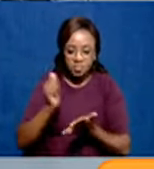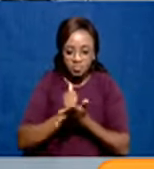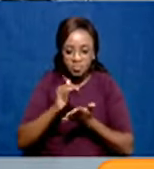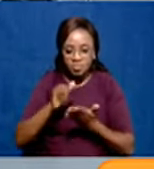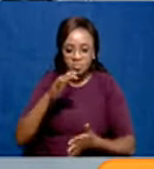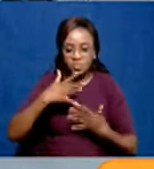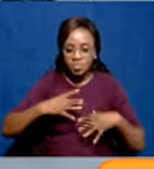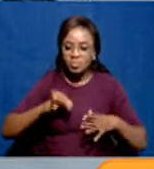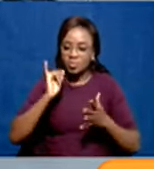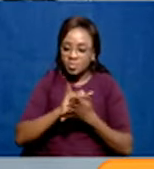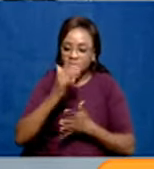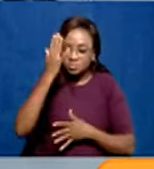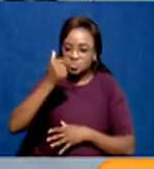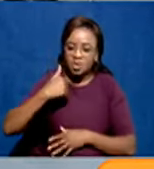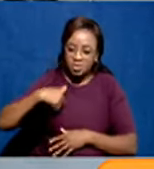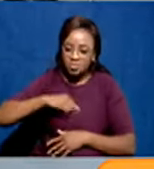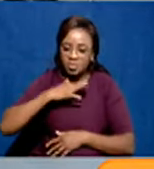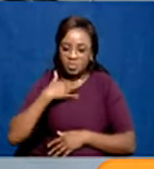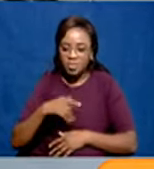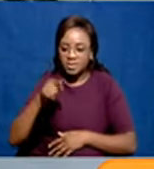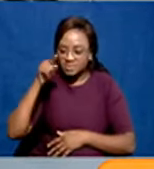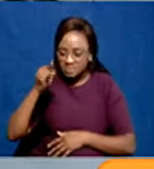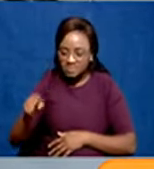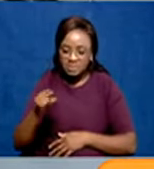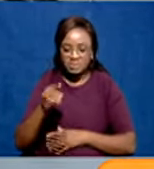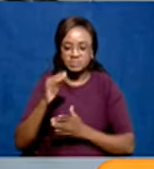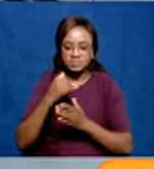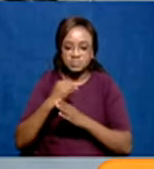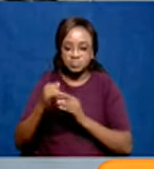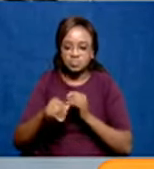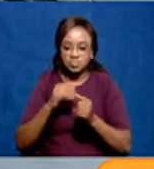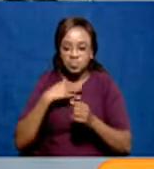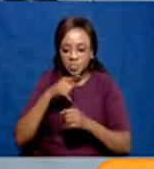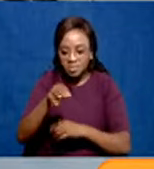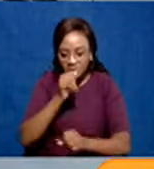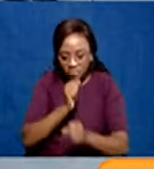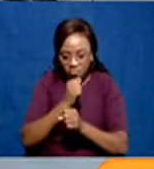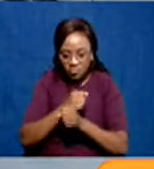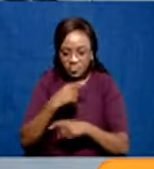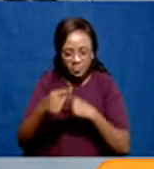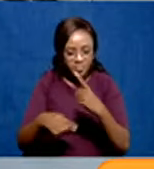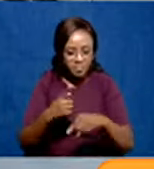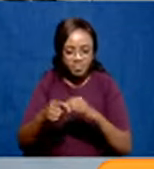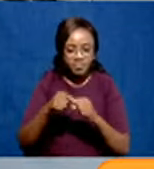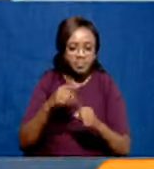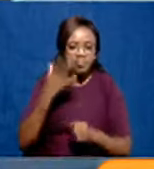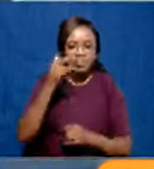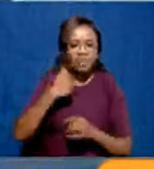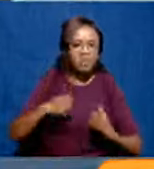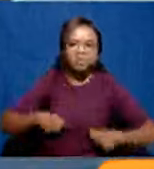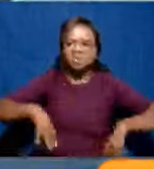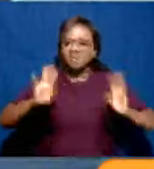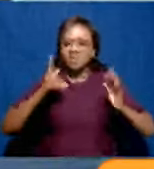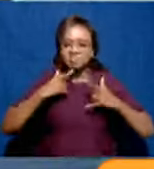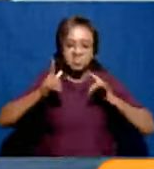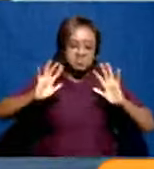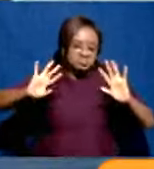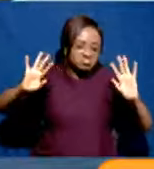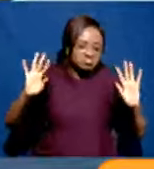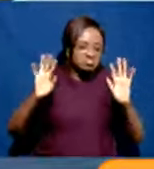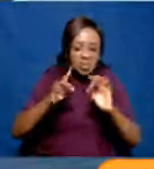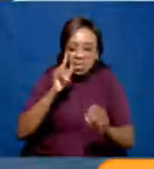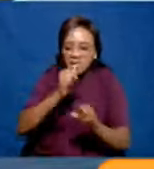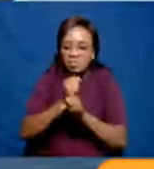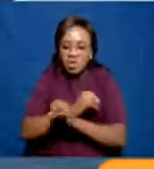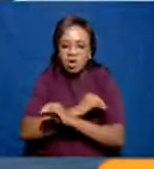work, and that's the objective of this together with the FIF bill. So let us be optimistic in terms of, we cannot give up and say our hospitals